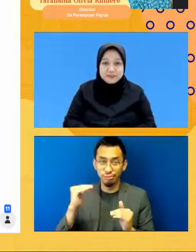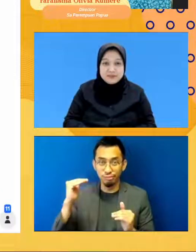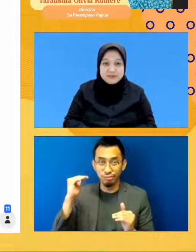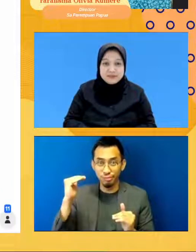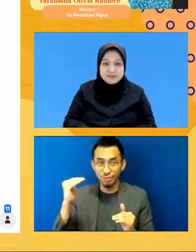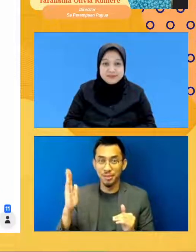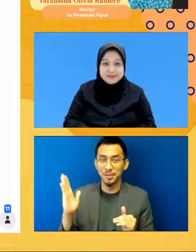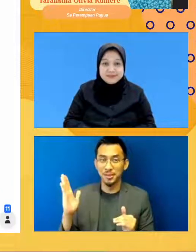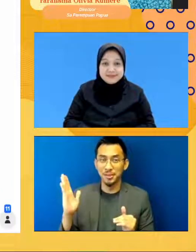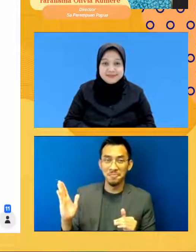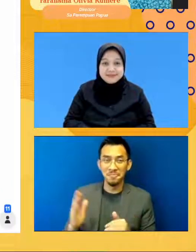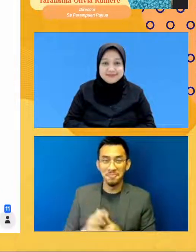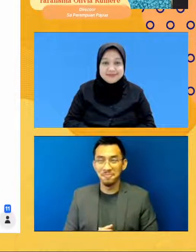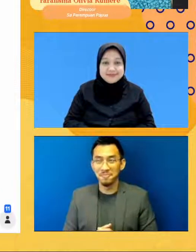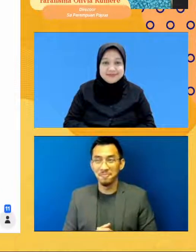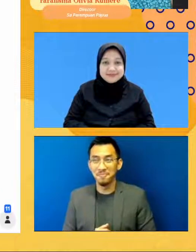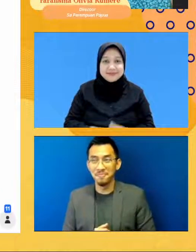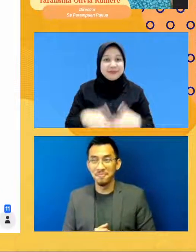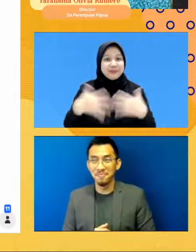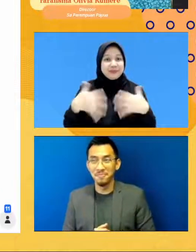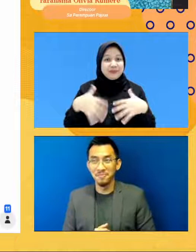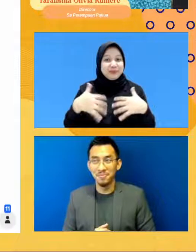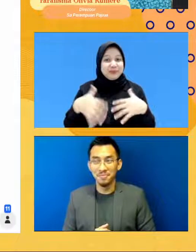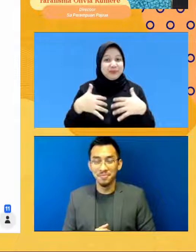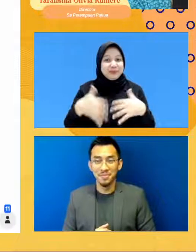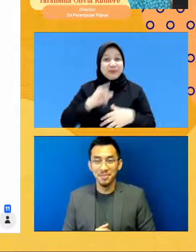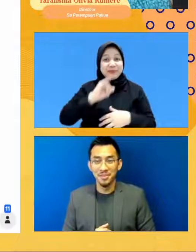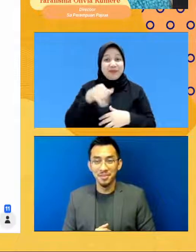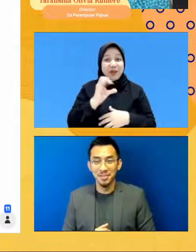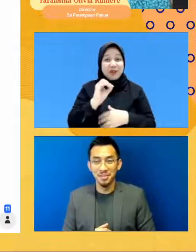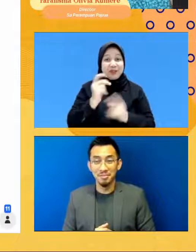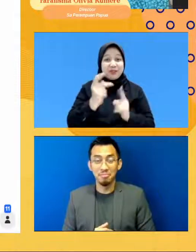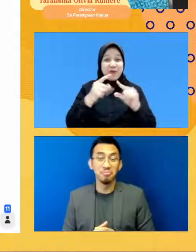Oh wow, Johanna still in the top one.